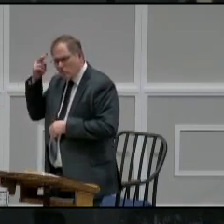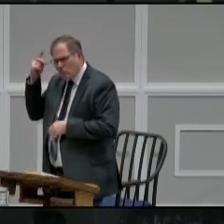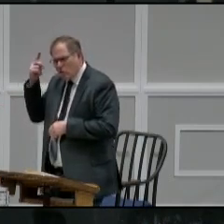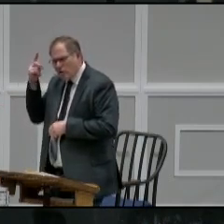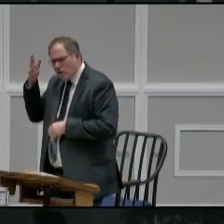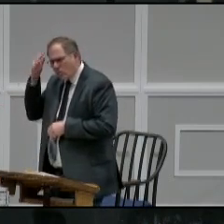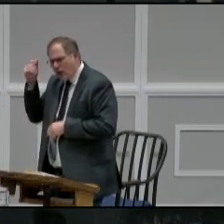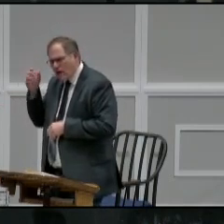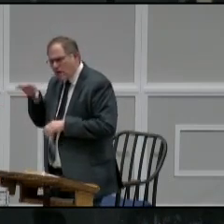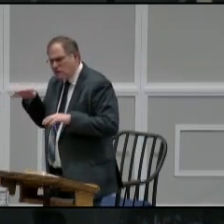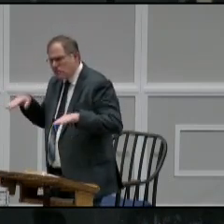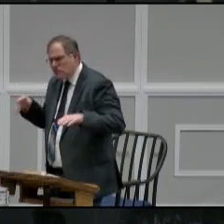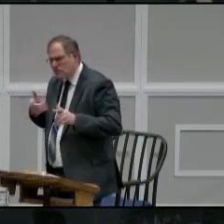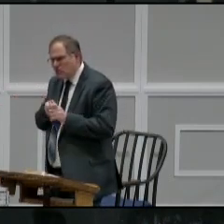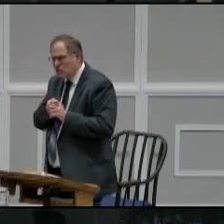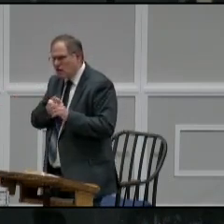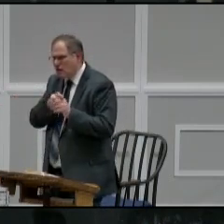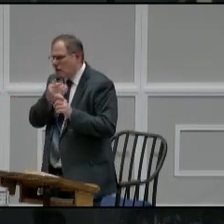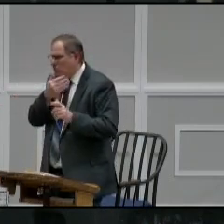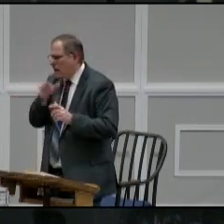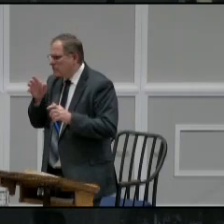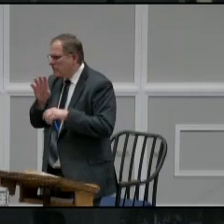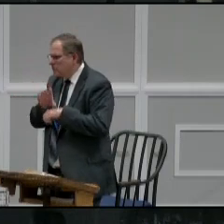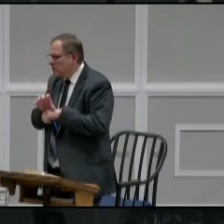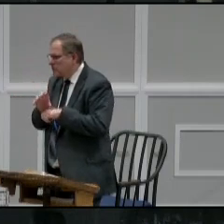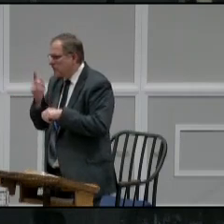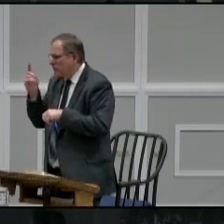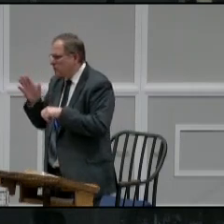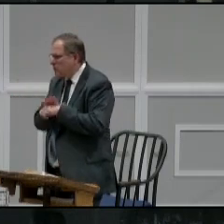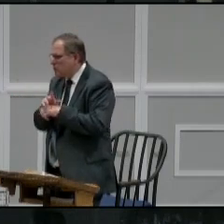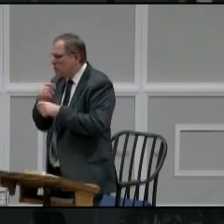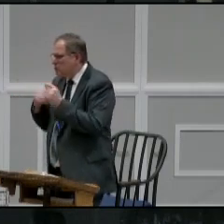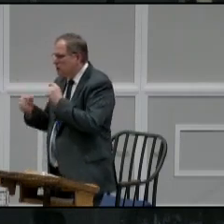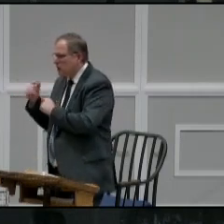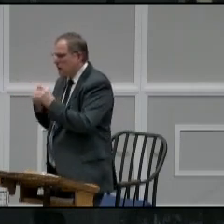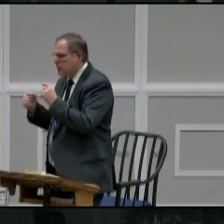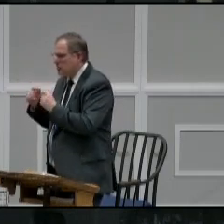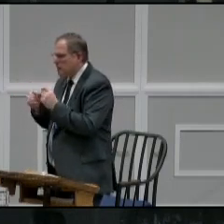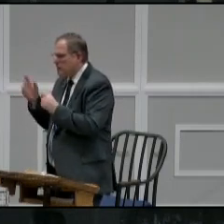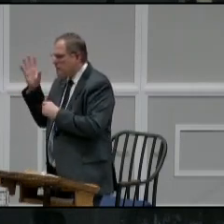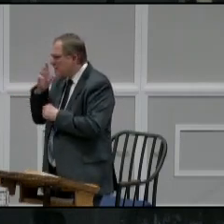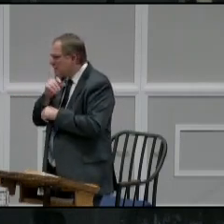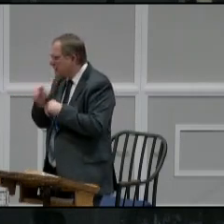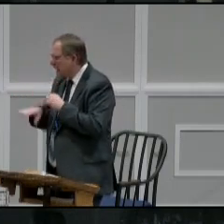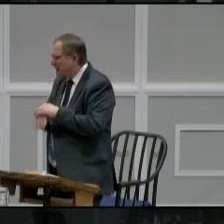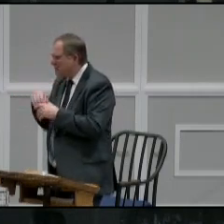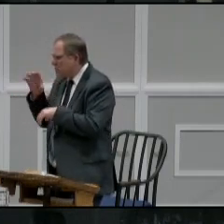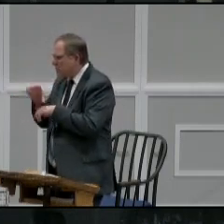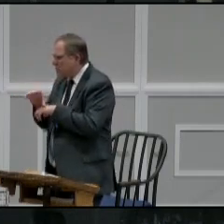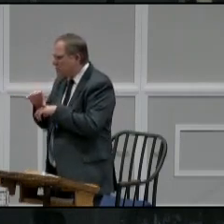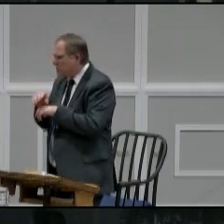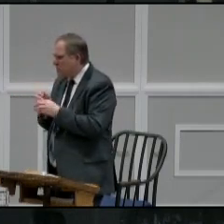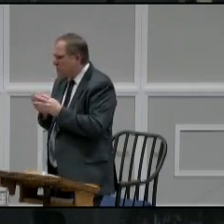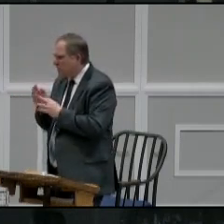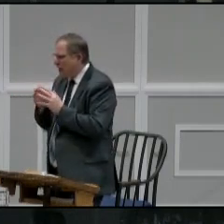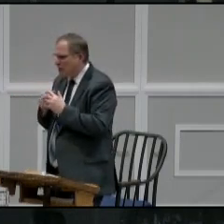church? Wonder why we're missing a whole generation of people in churches across this country?